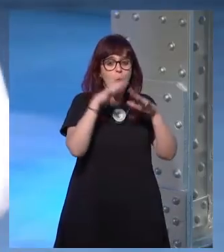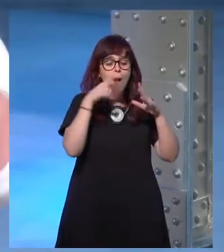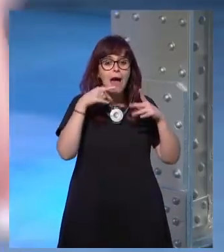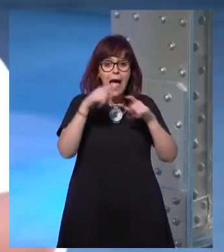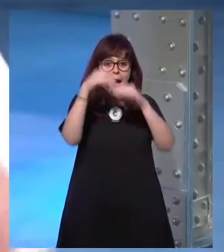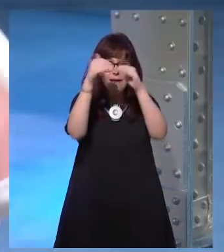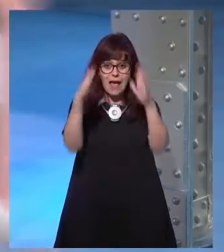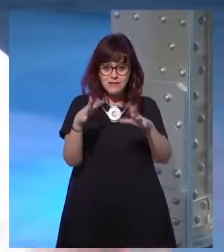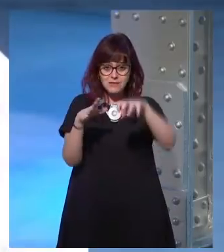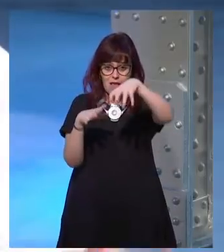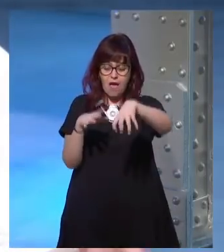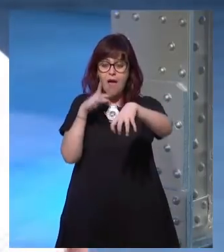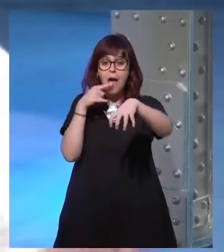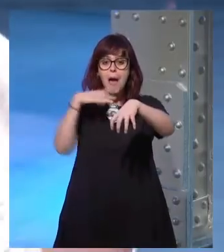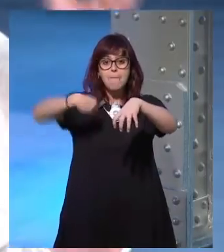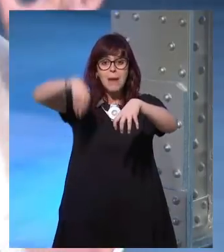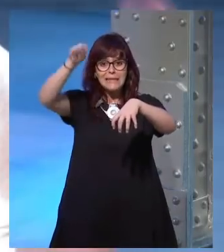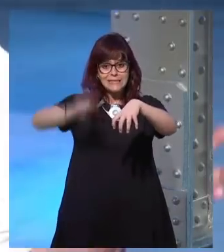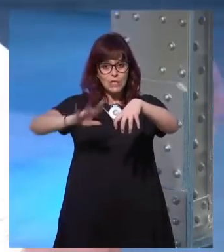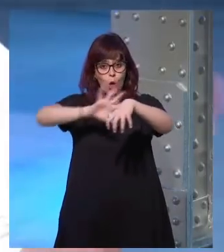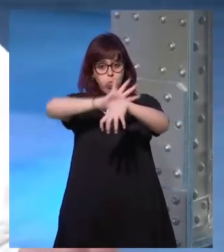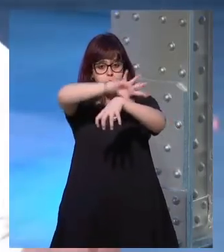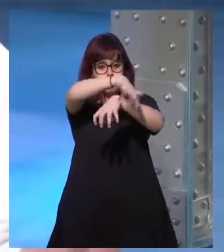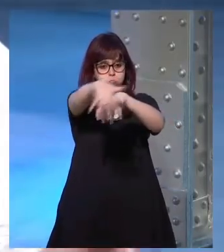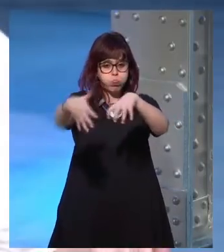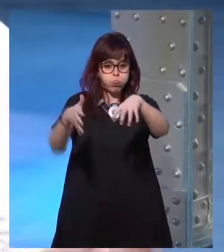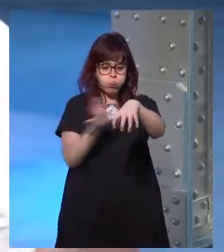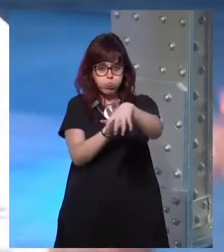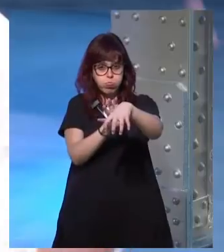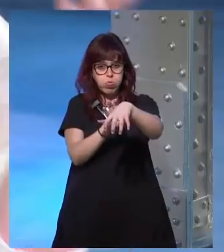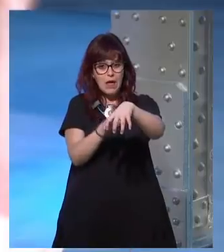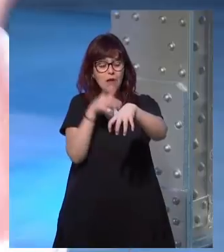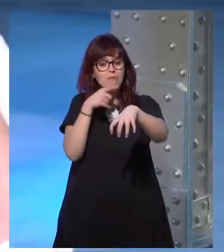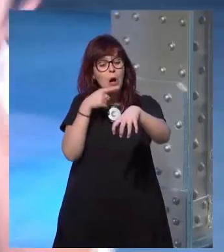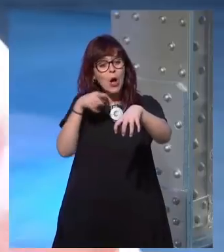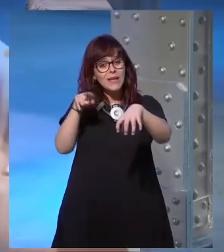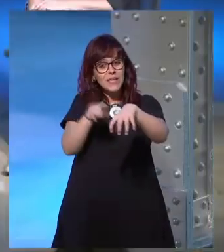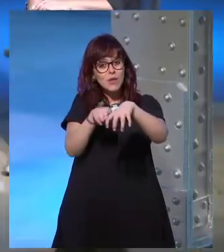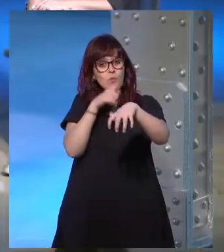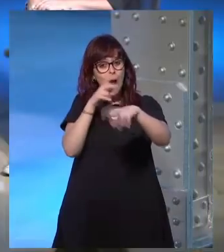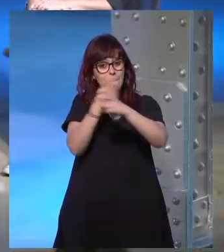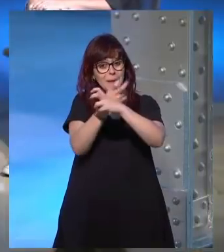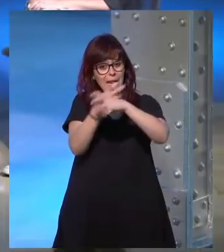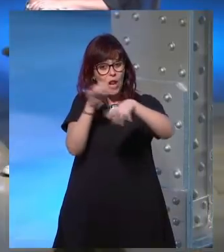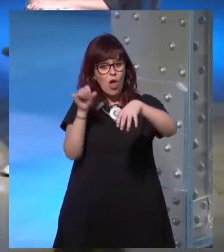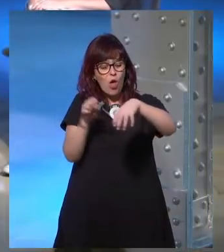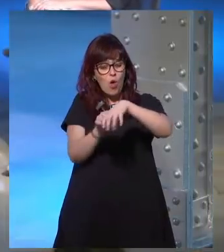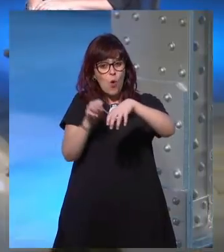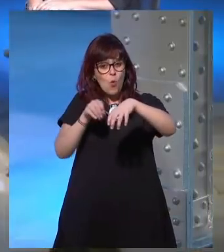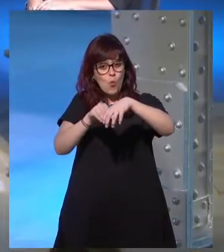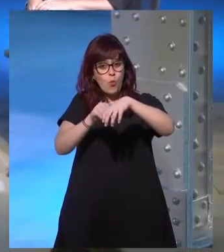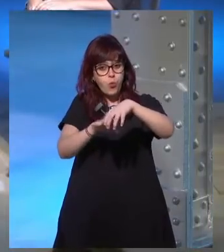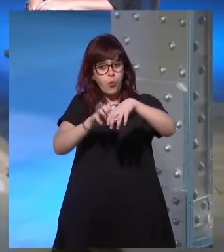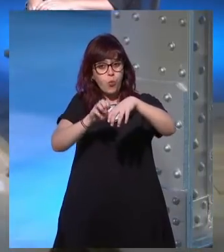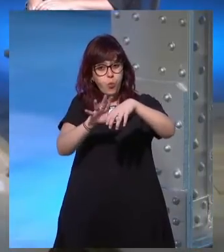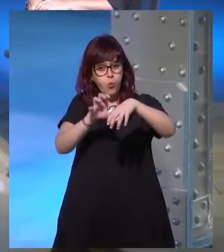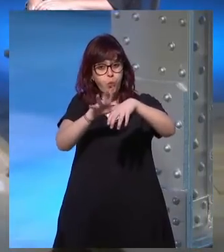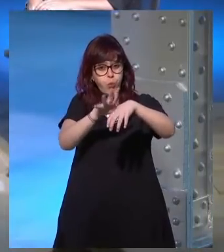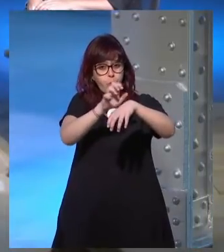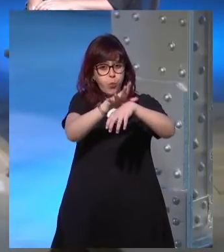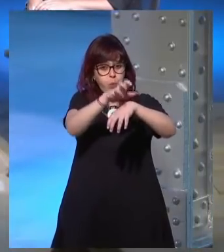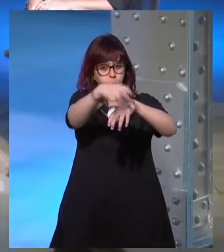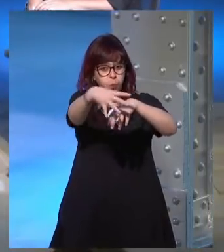in poison to kill all the bugs in there, because it was so full of bugs, and I was just like. But I thought, this